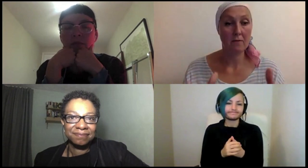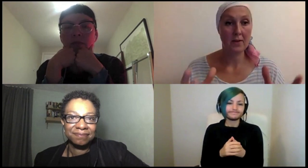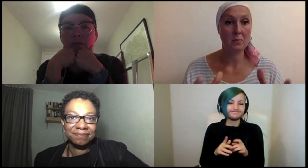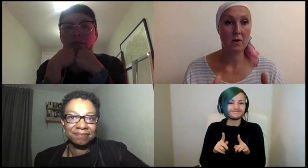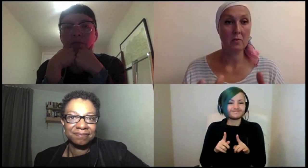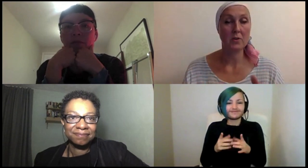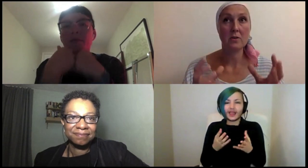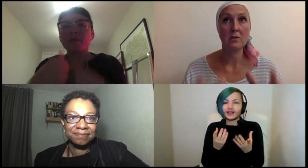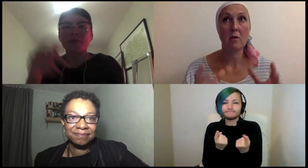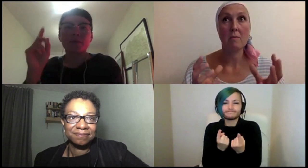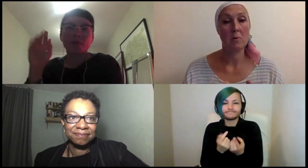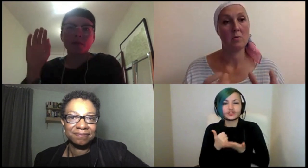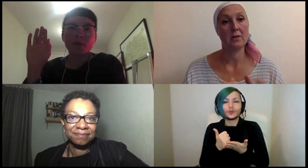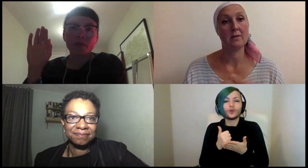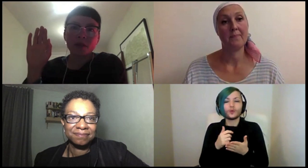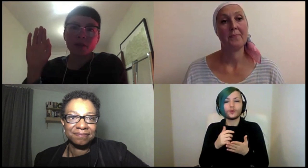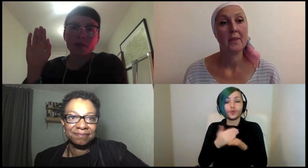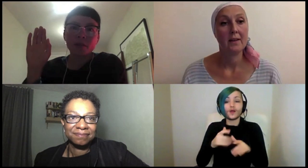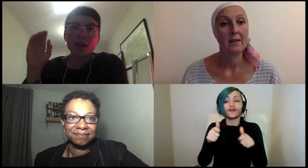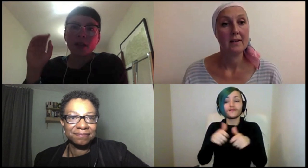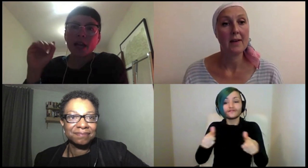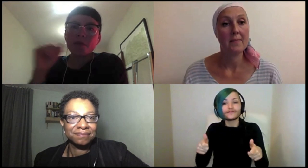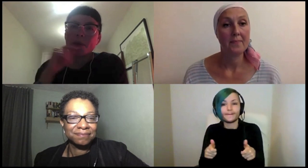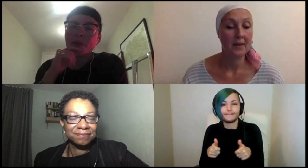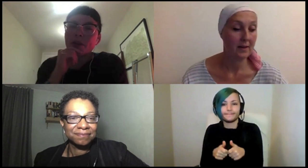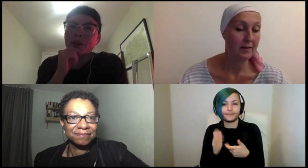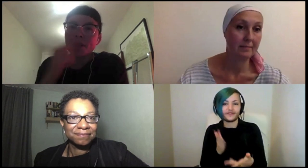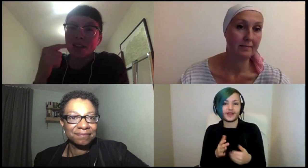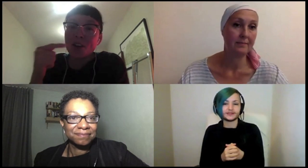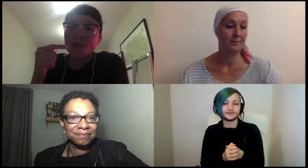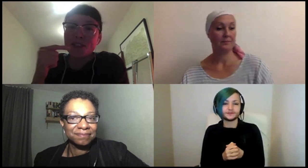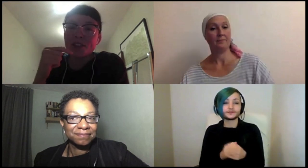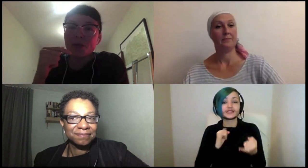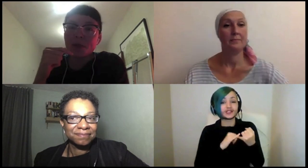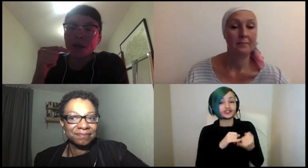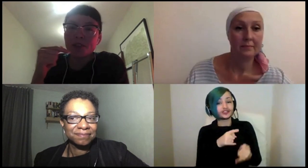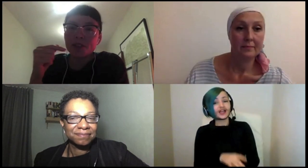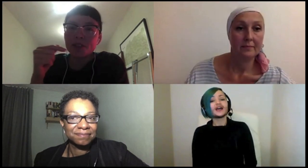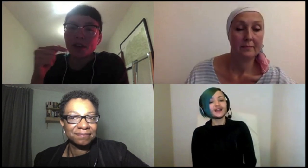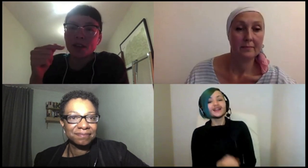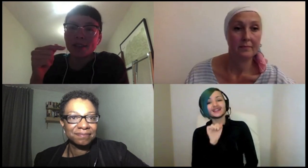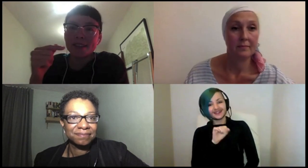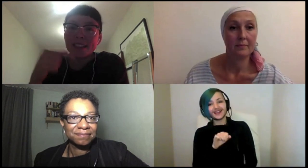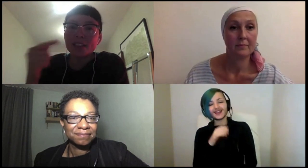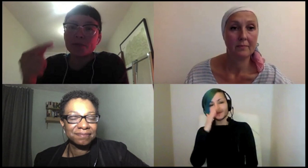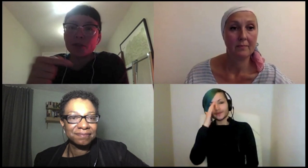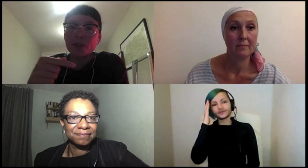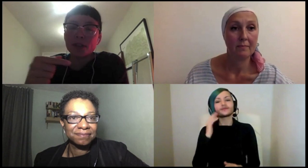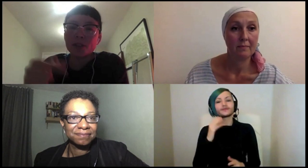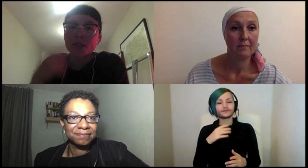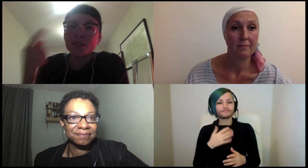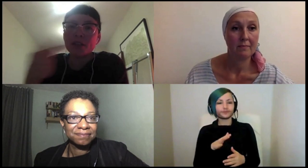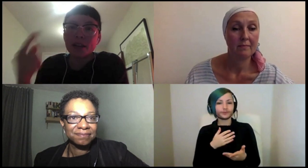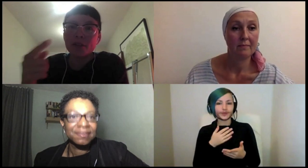of this work, which is so important. I remember there in our conversation we had mentioned a need for